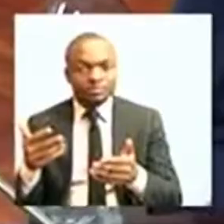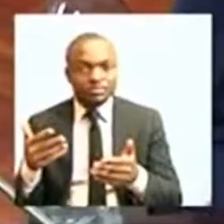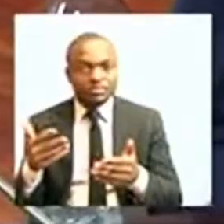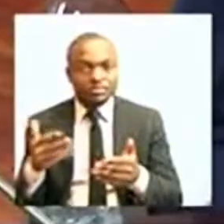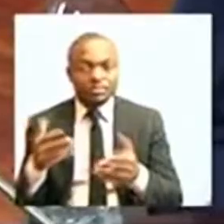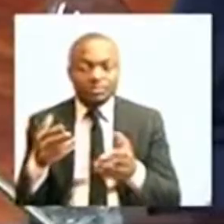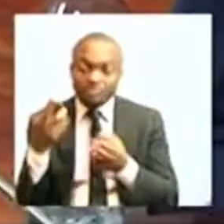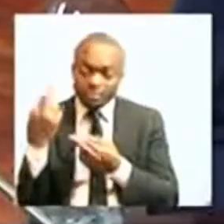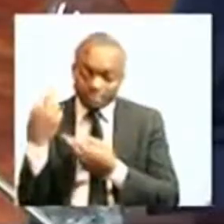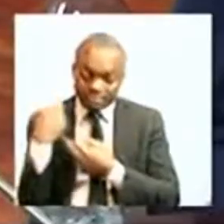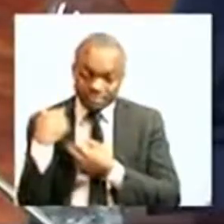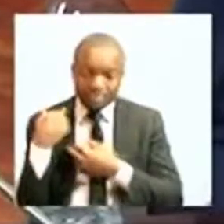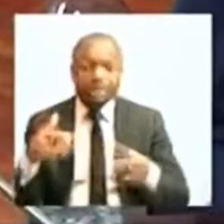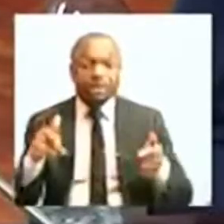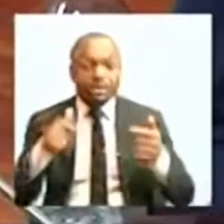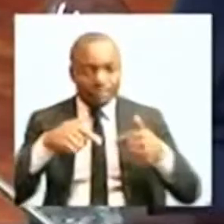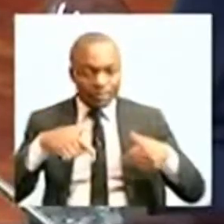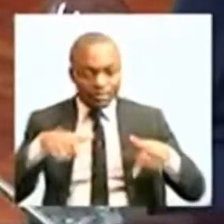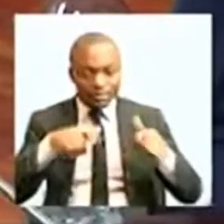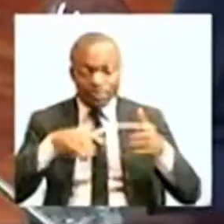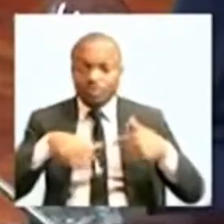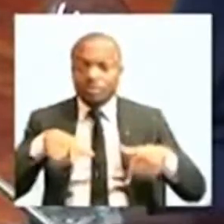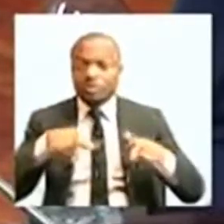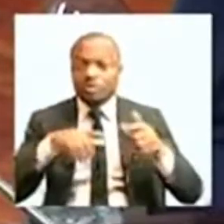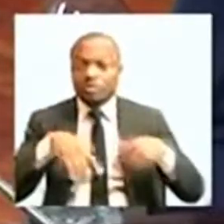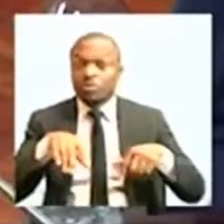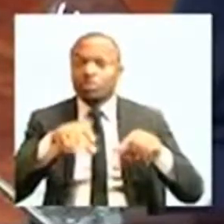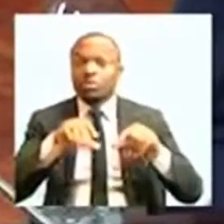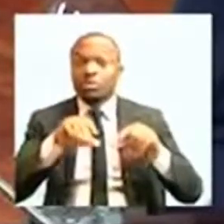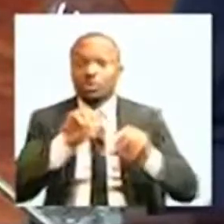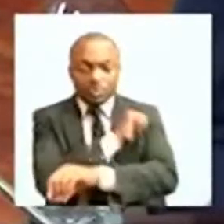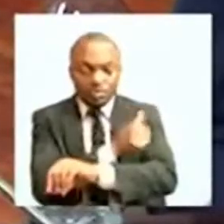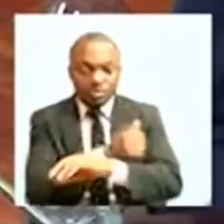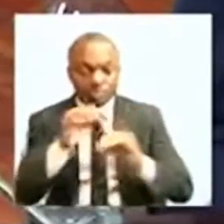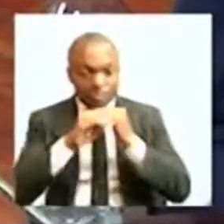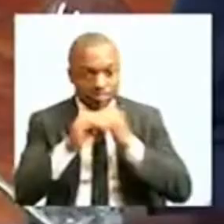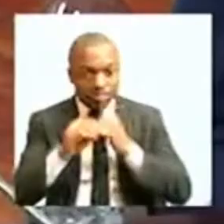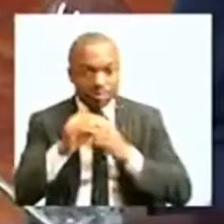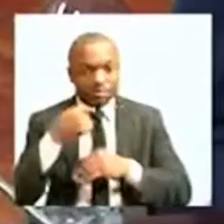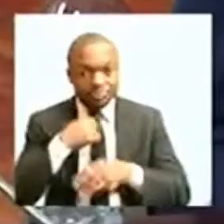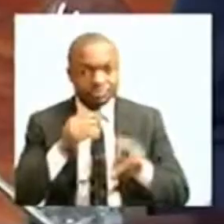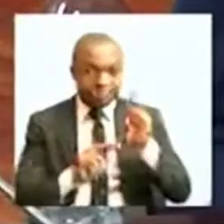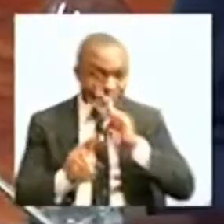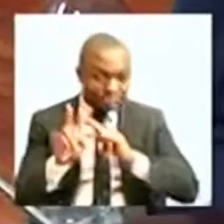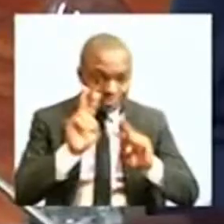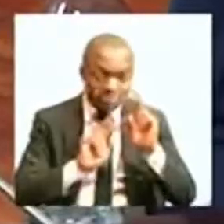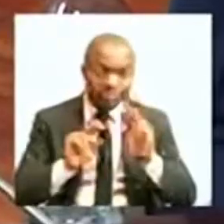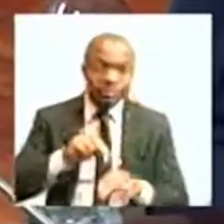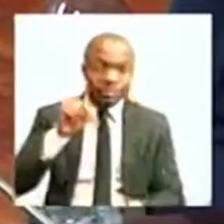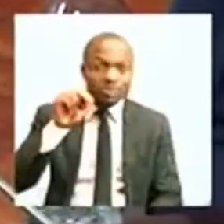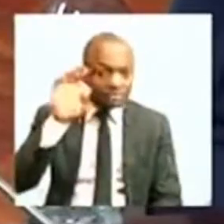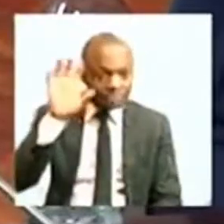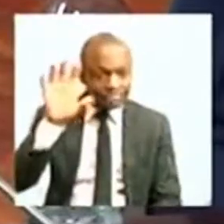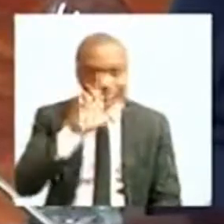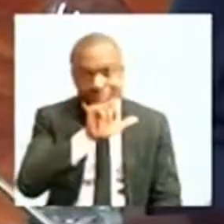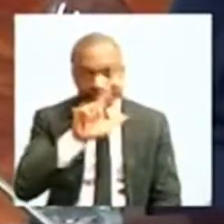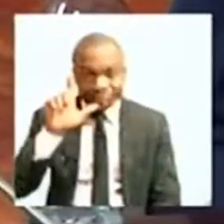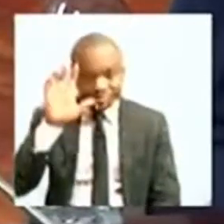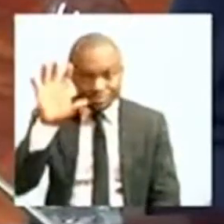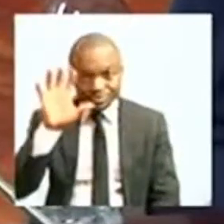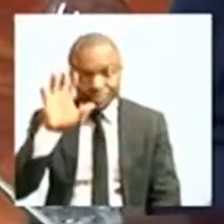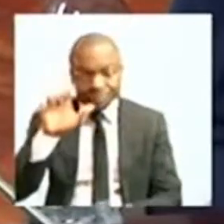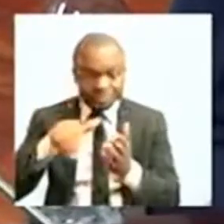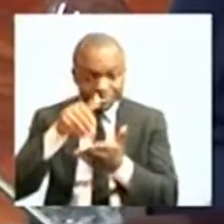local authority level. And I learned that when I undertook some visits in Northern Province and Luapula as well as